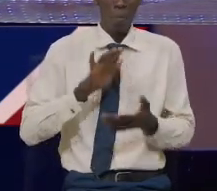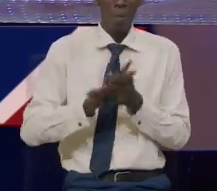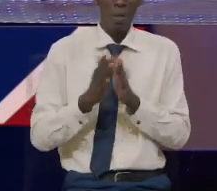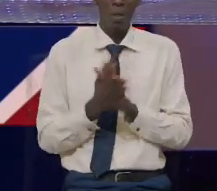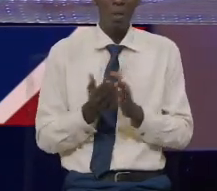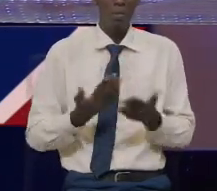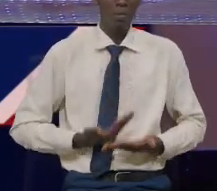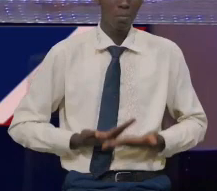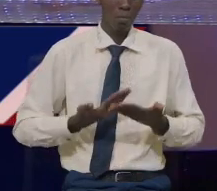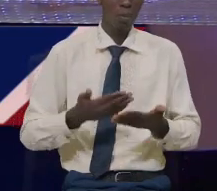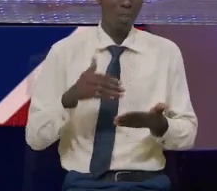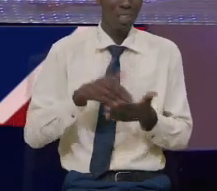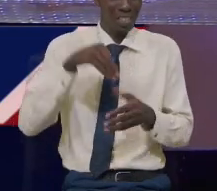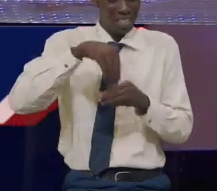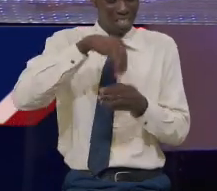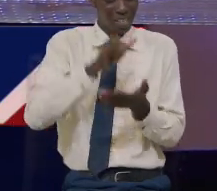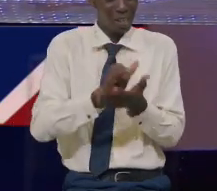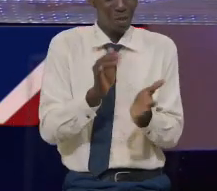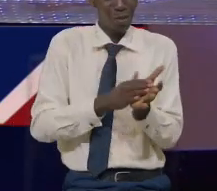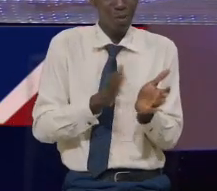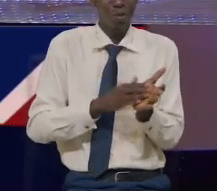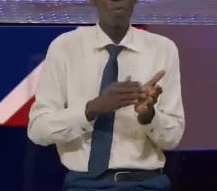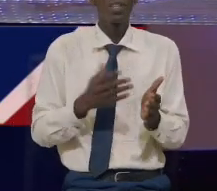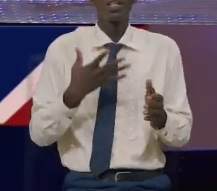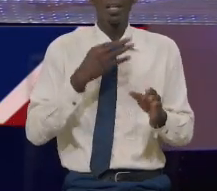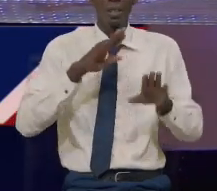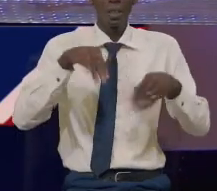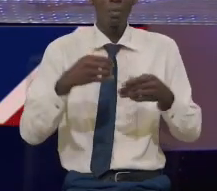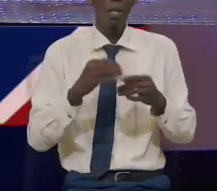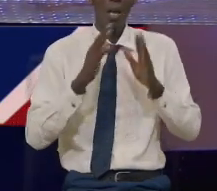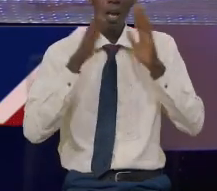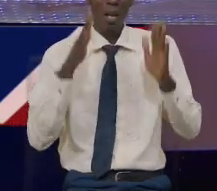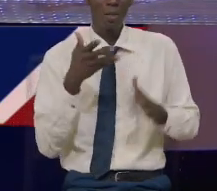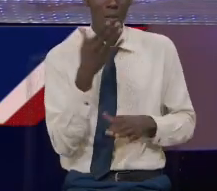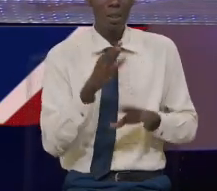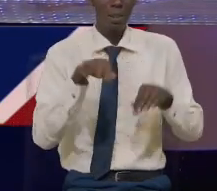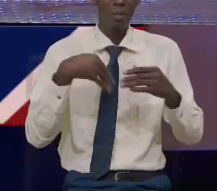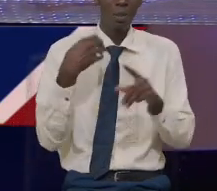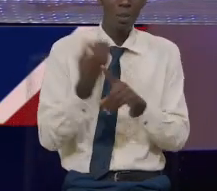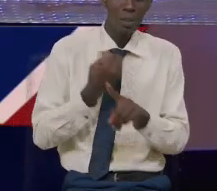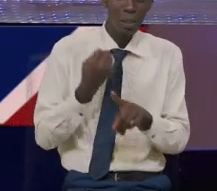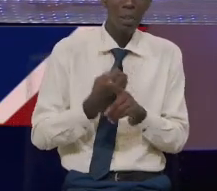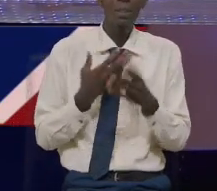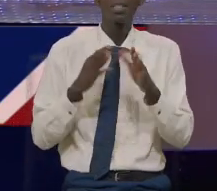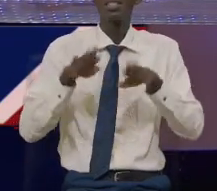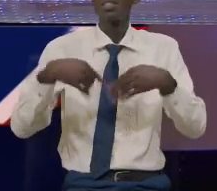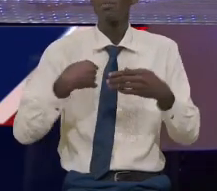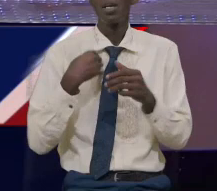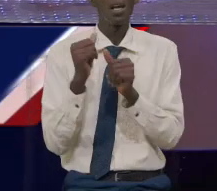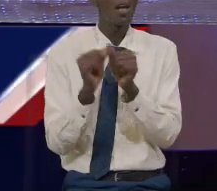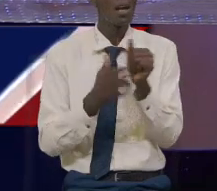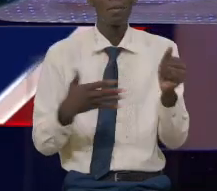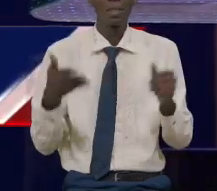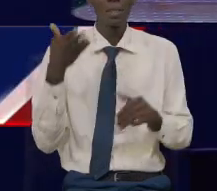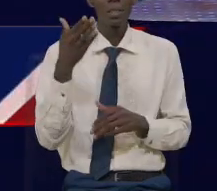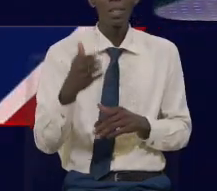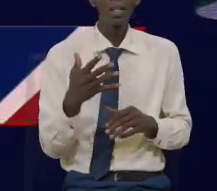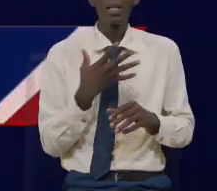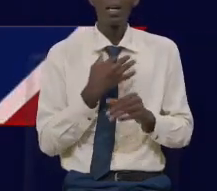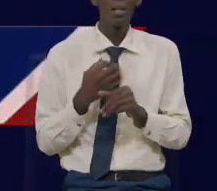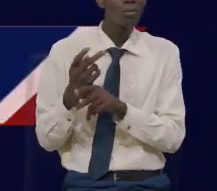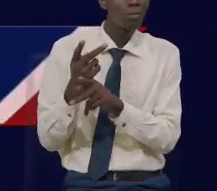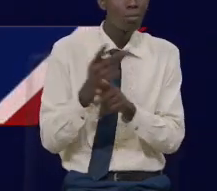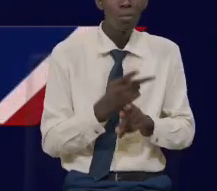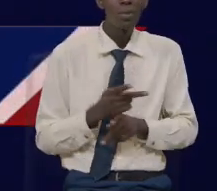while I was in that school. All the good things, they gave me a house there, they gave me salary, they gave everything. They took care of